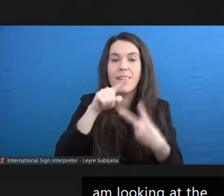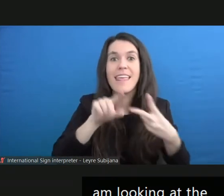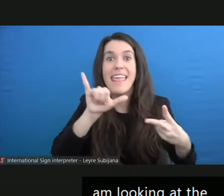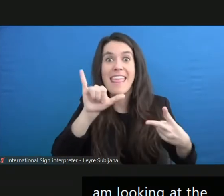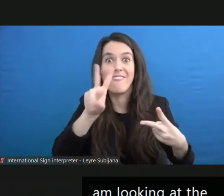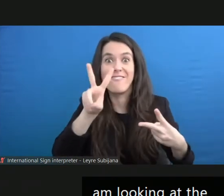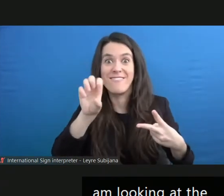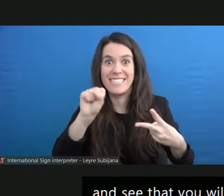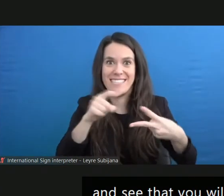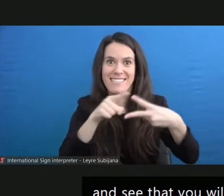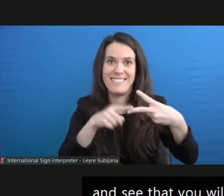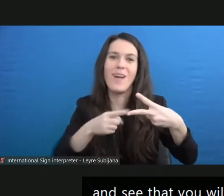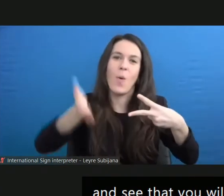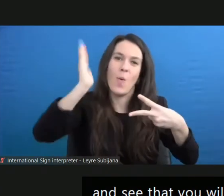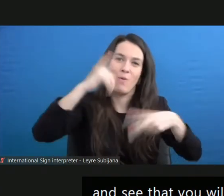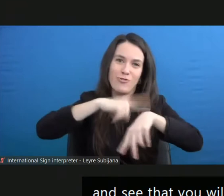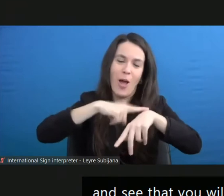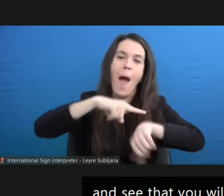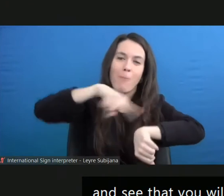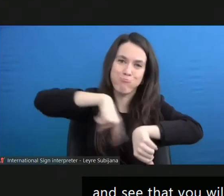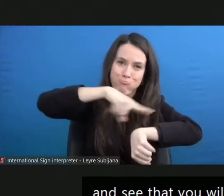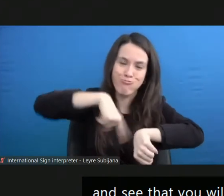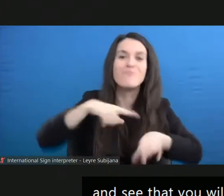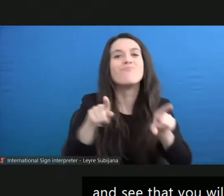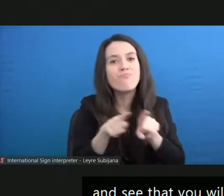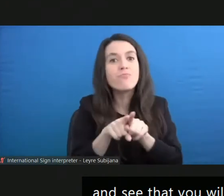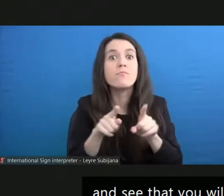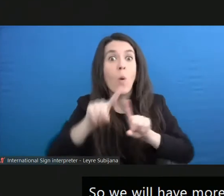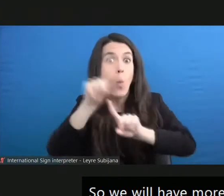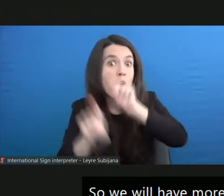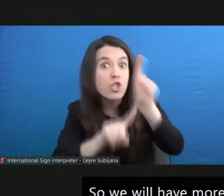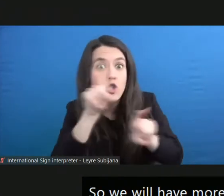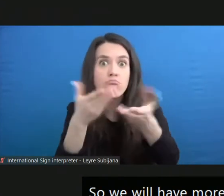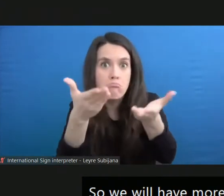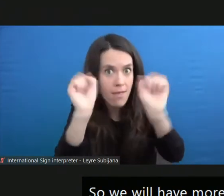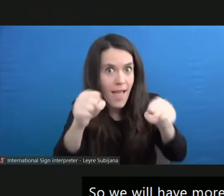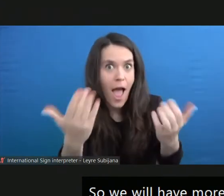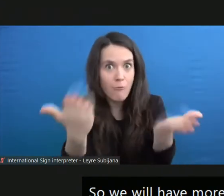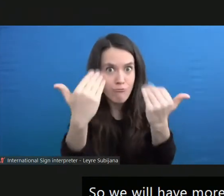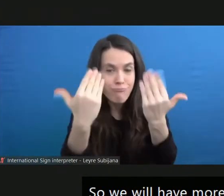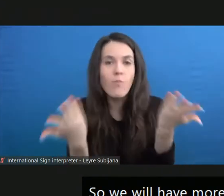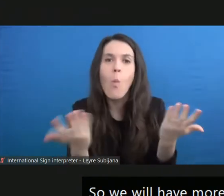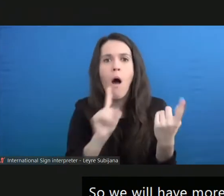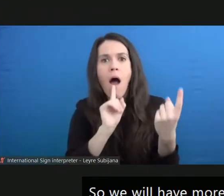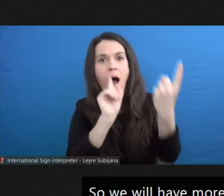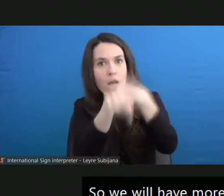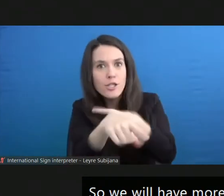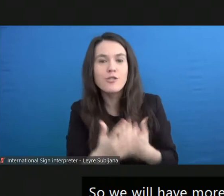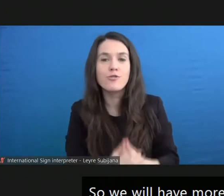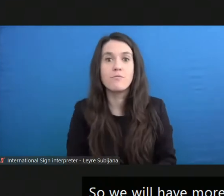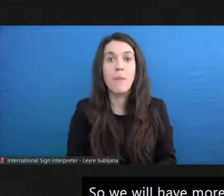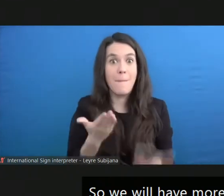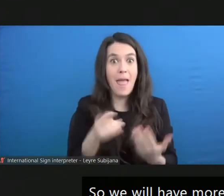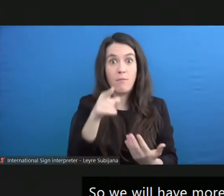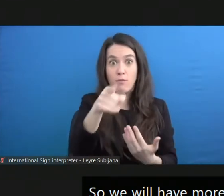of course, more time for question and answers, which you can, especially those of you who are directly connected on